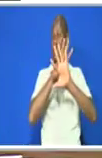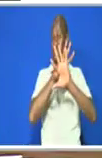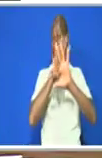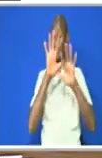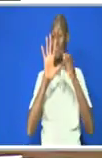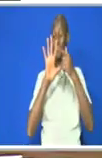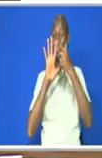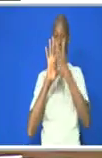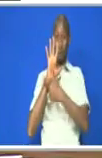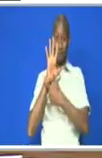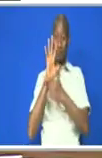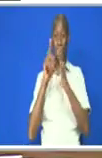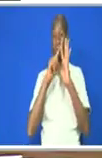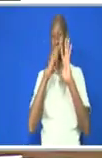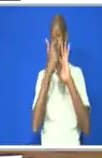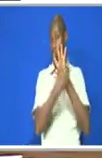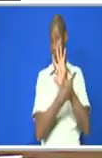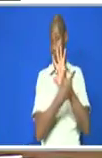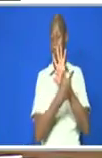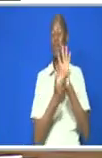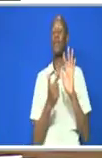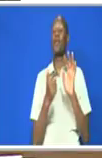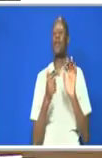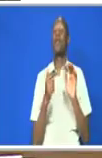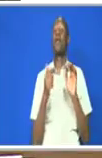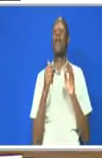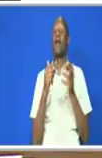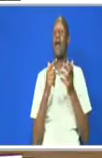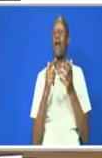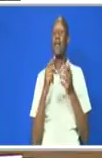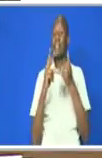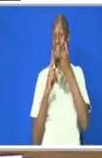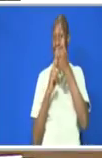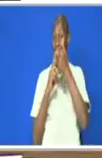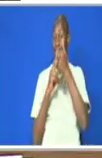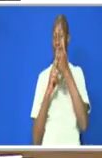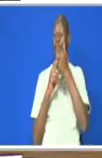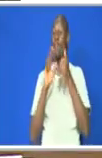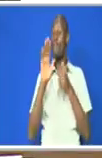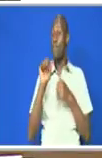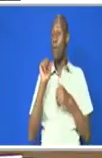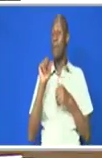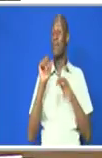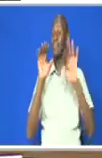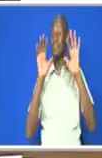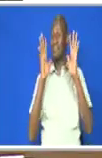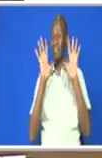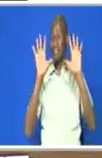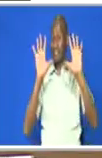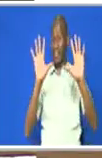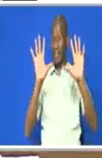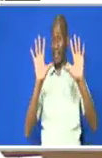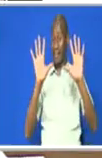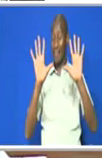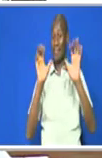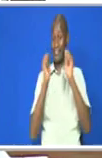I count 7 steps backwards. From 10, I count